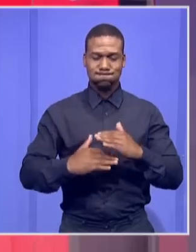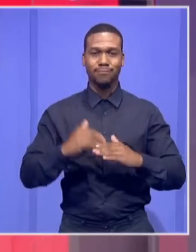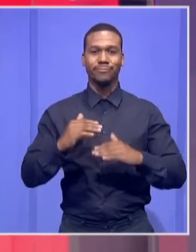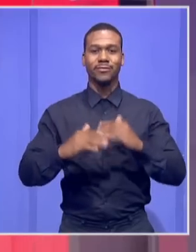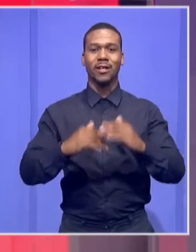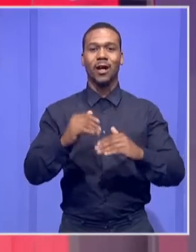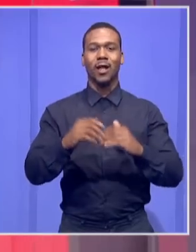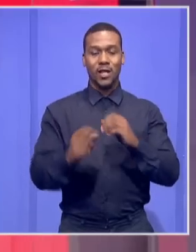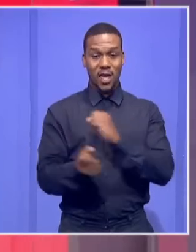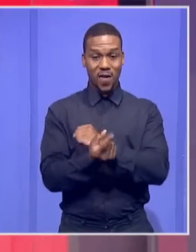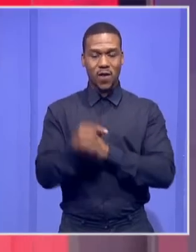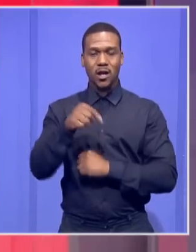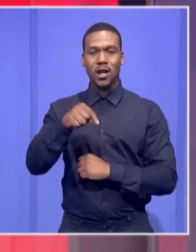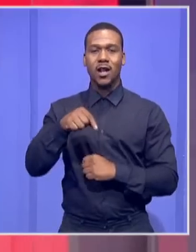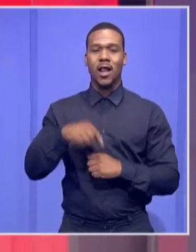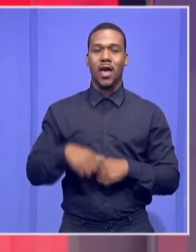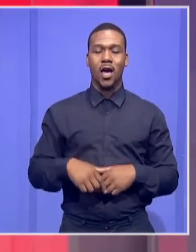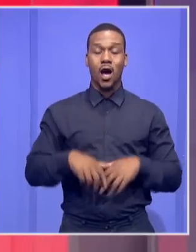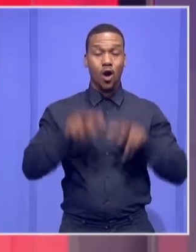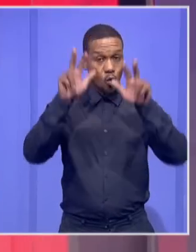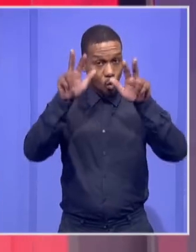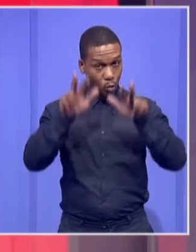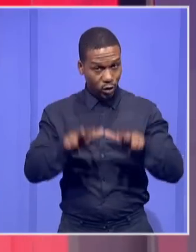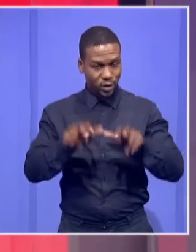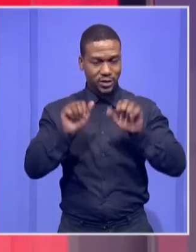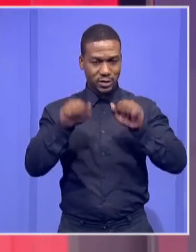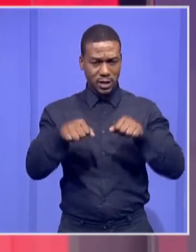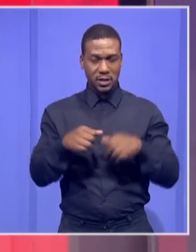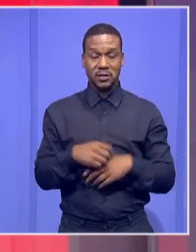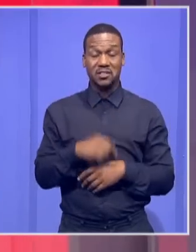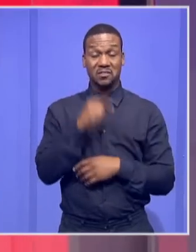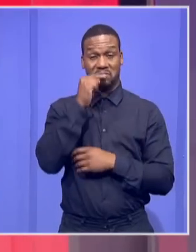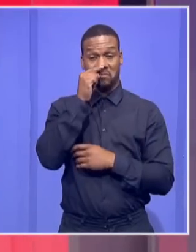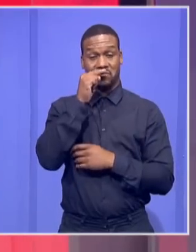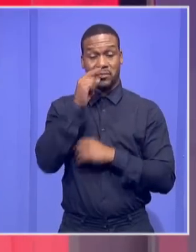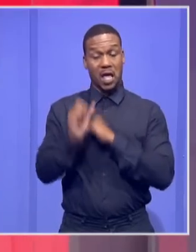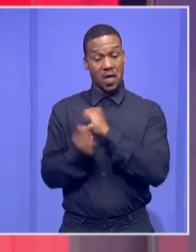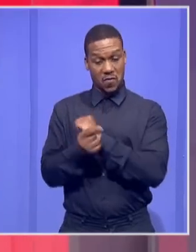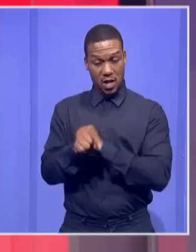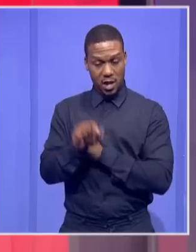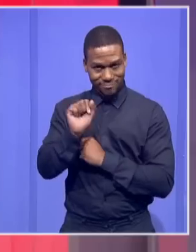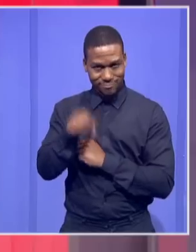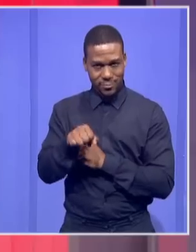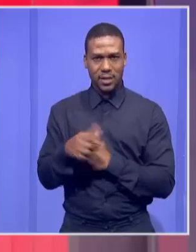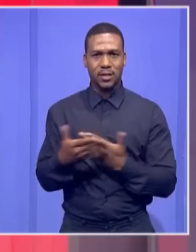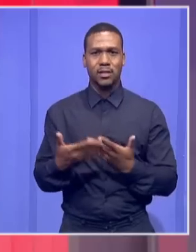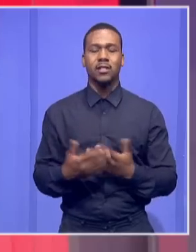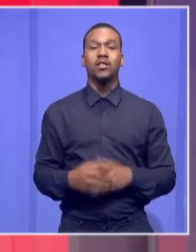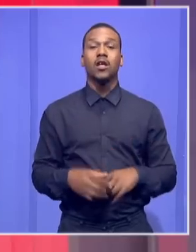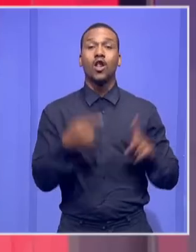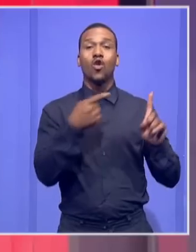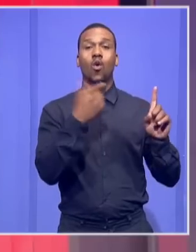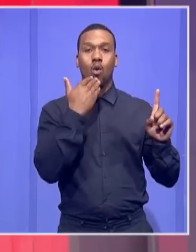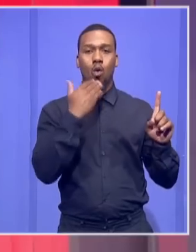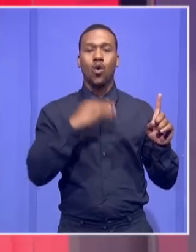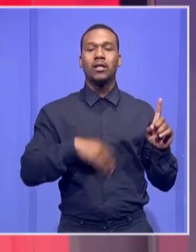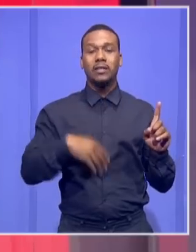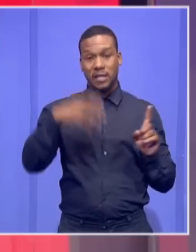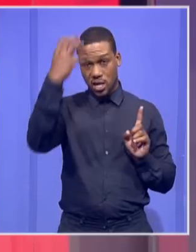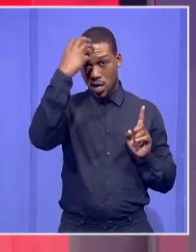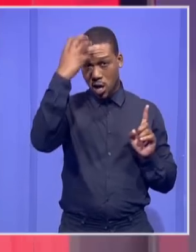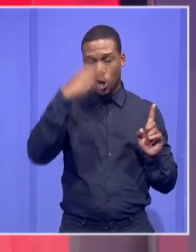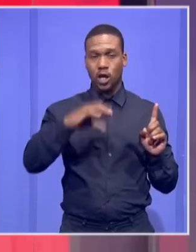morning in London, and of course all of the pomp and ceremony. The coronation of King Charles III's crowds have been gathering for